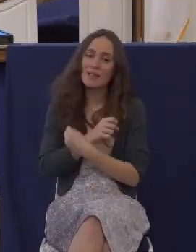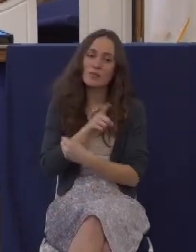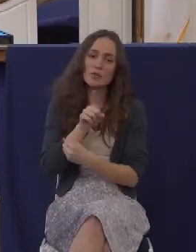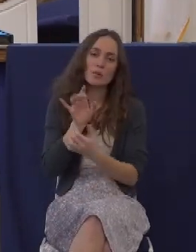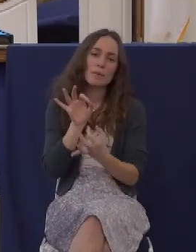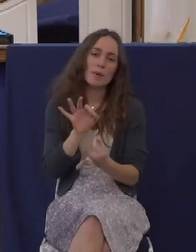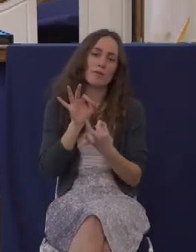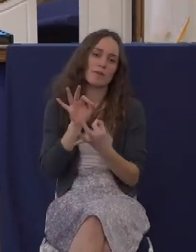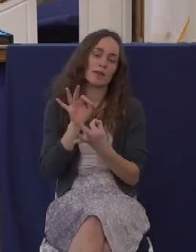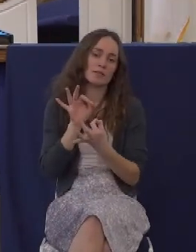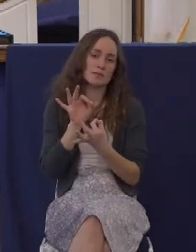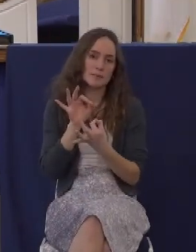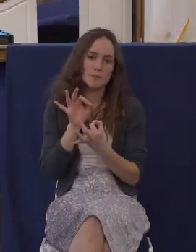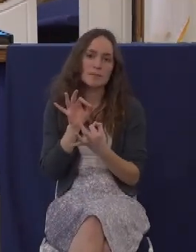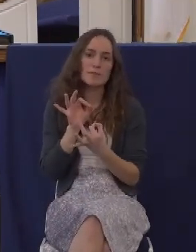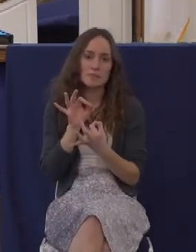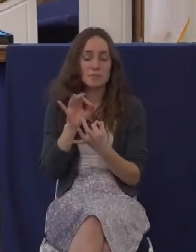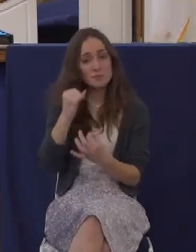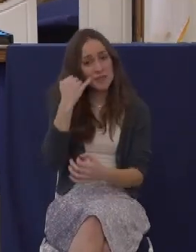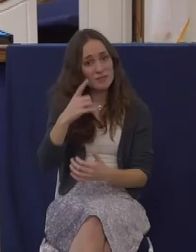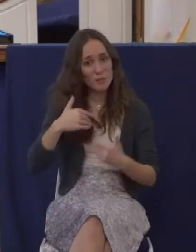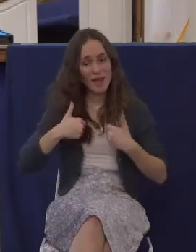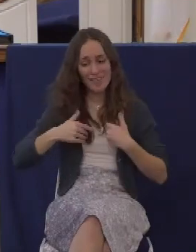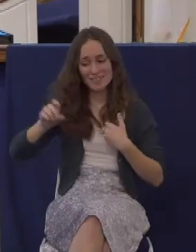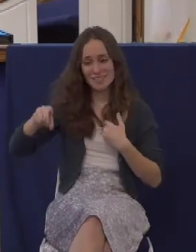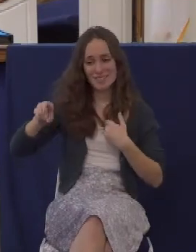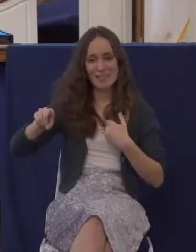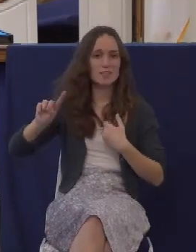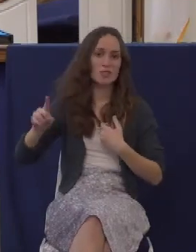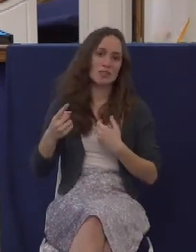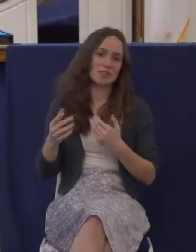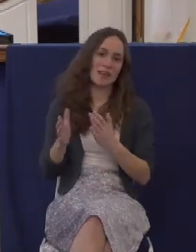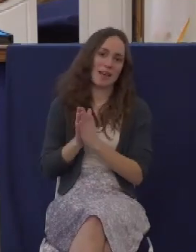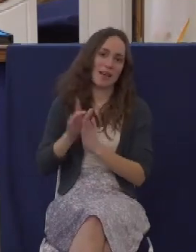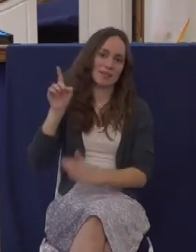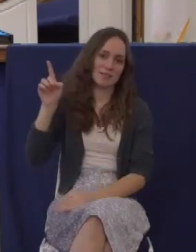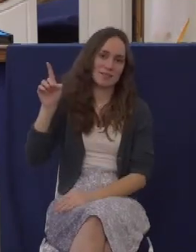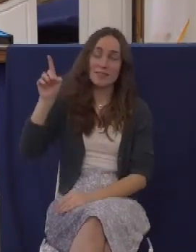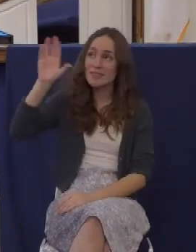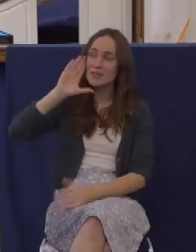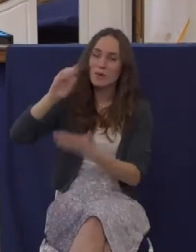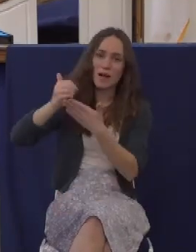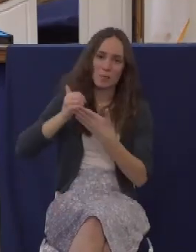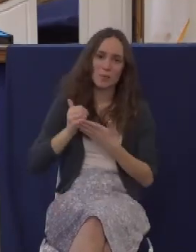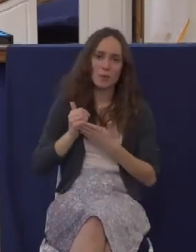perfectly. And if you have a need, all you got to do is ask him. He'll help you.